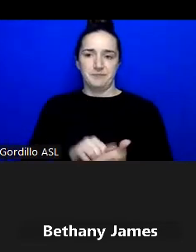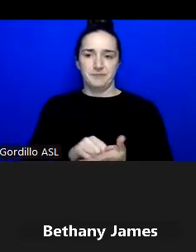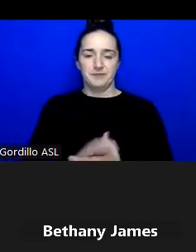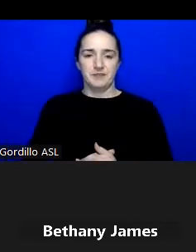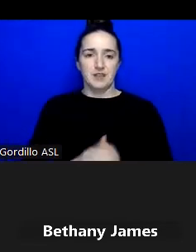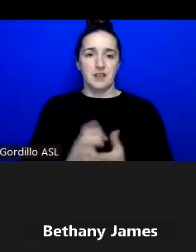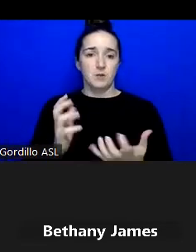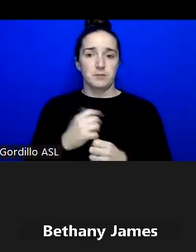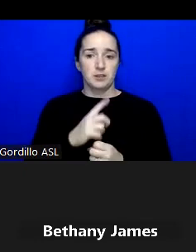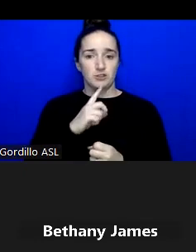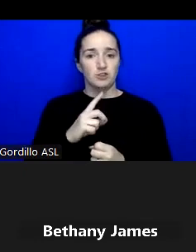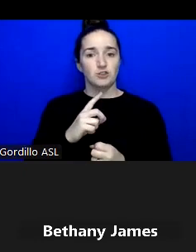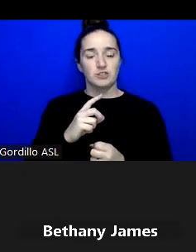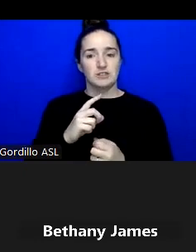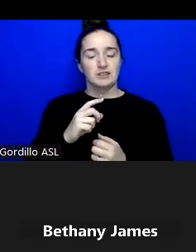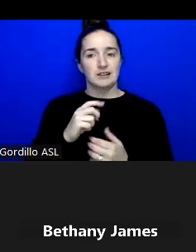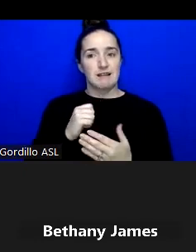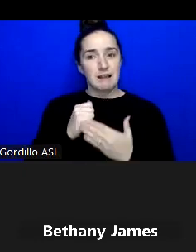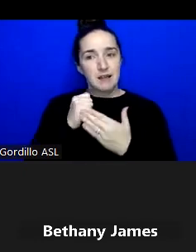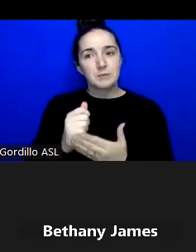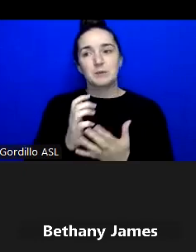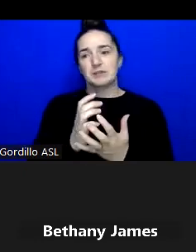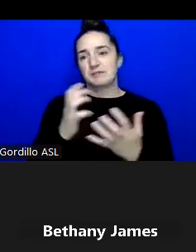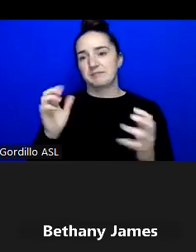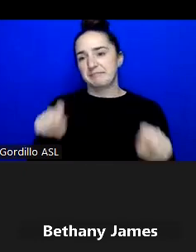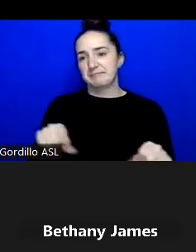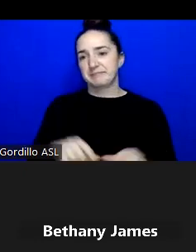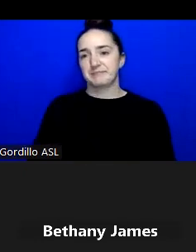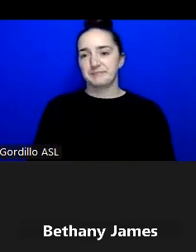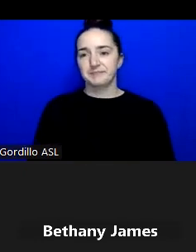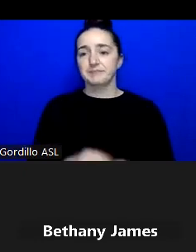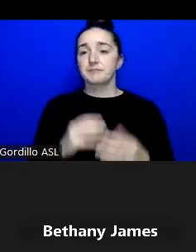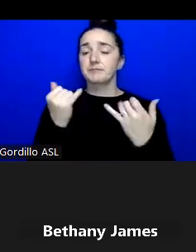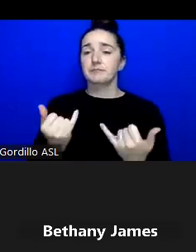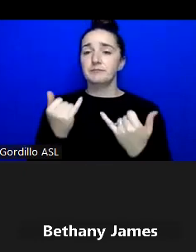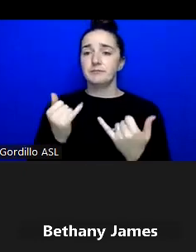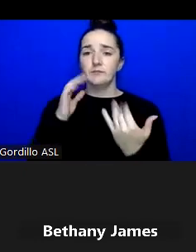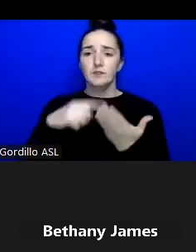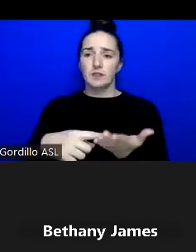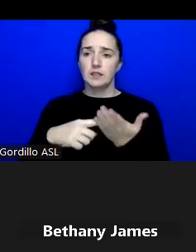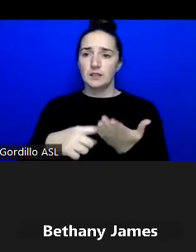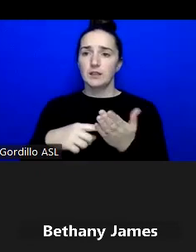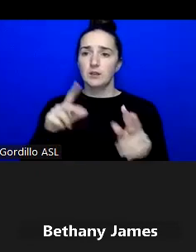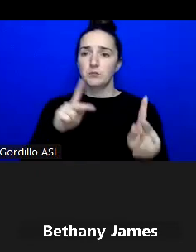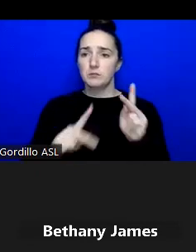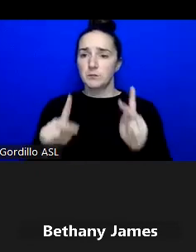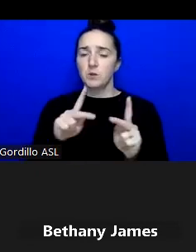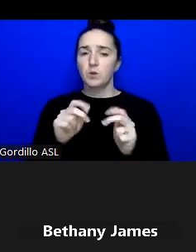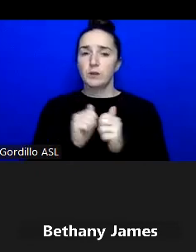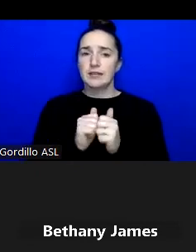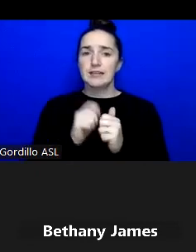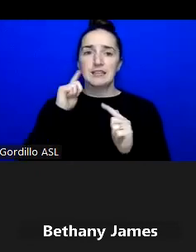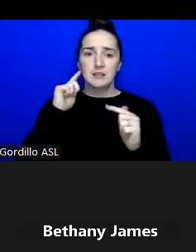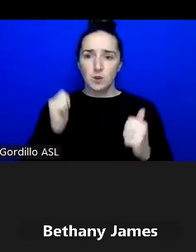as helpful as I can be for you guys. So today we're going to talk about obviously people that have hearing loss. We're going to